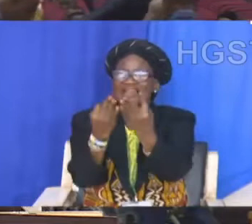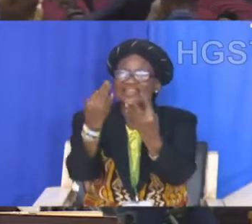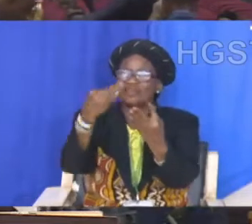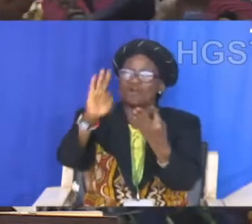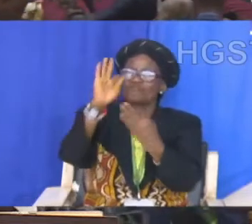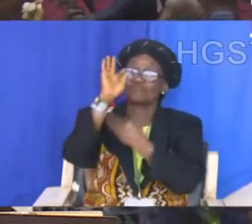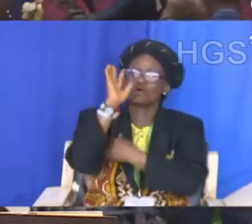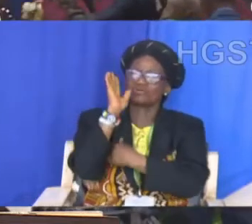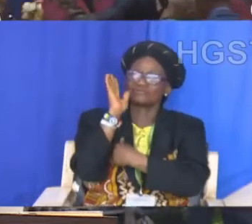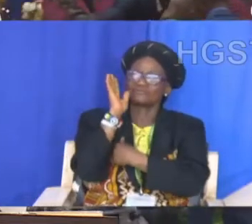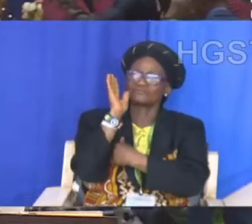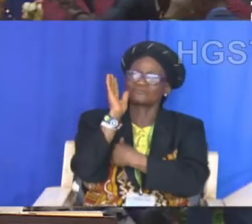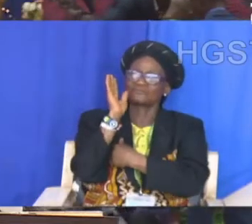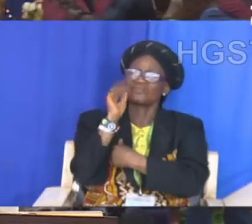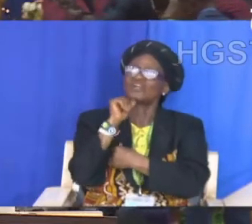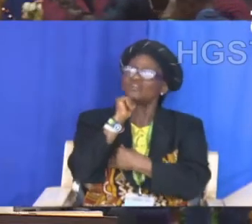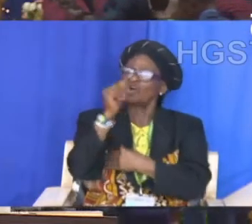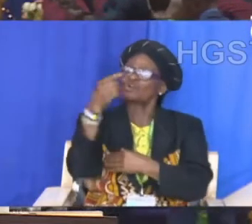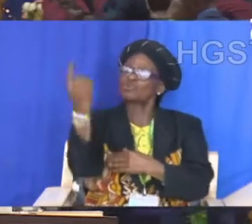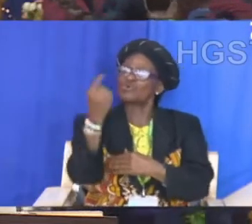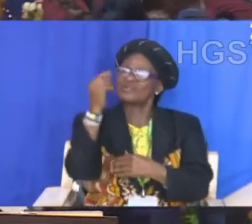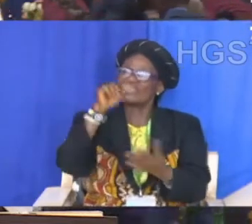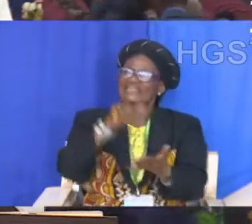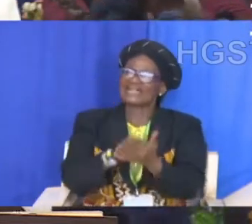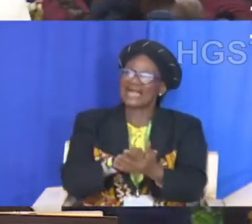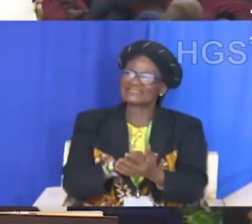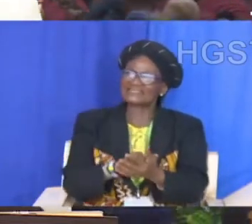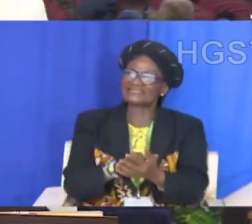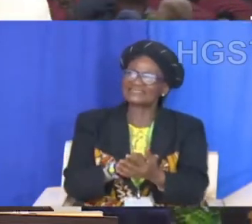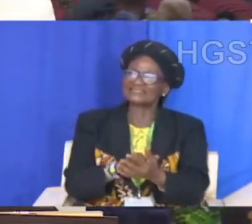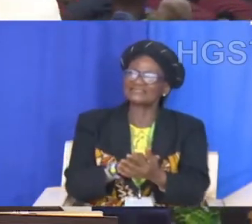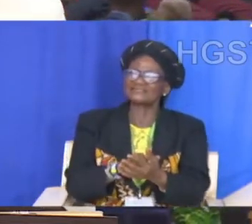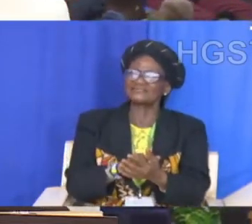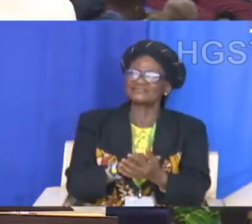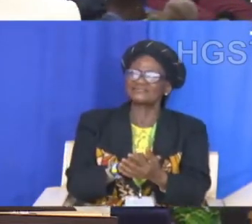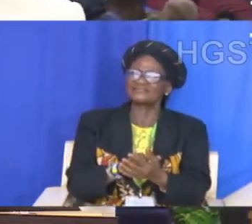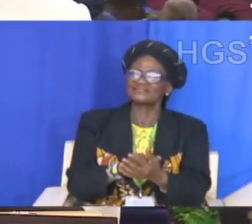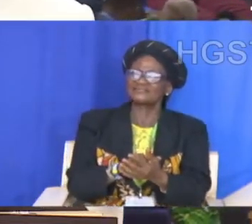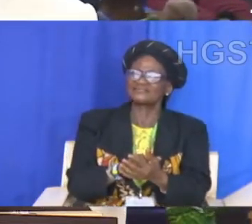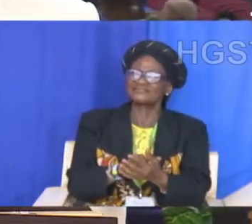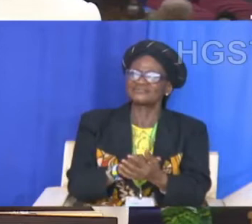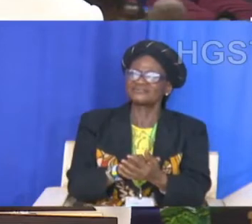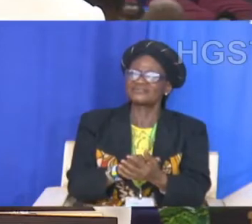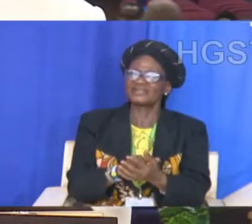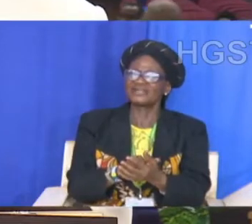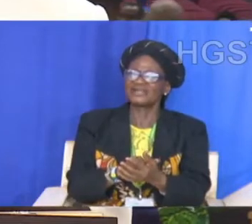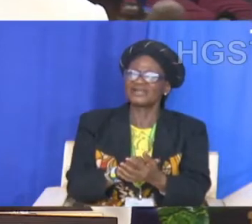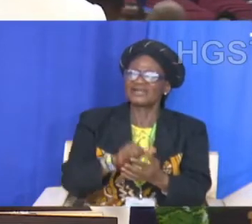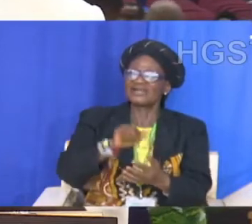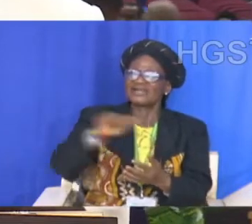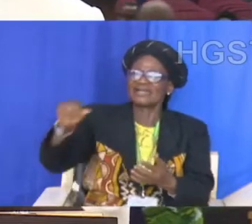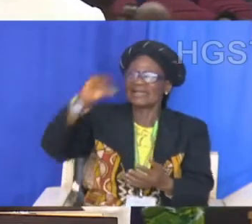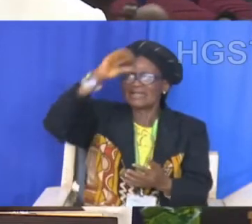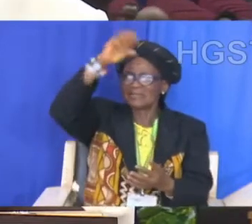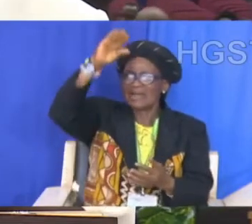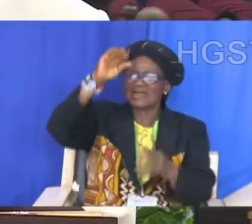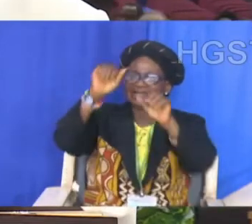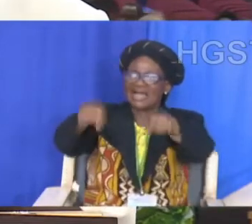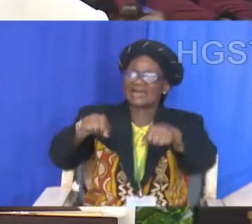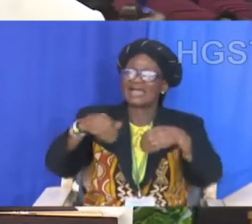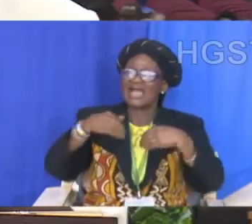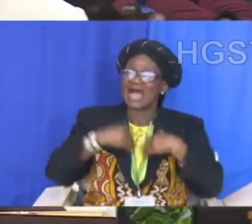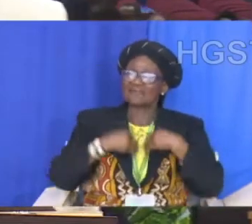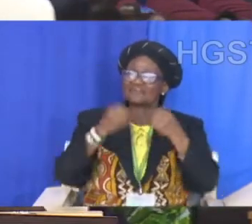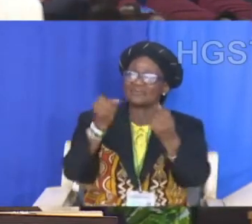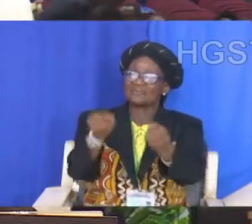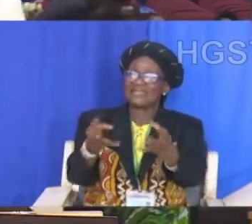Not only that, A man can have many children,